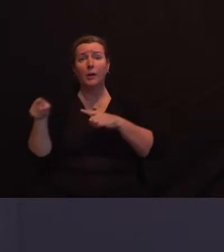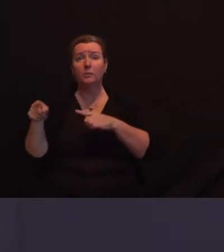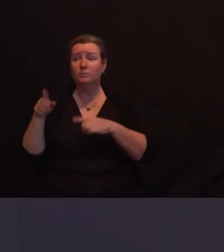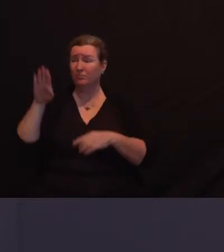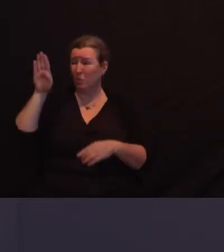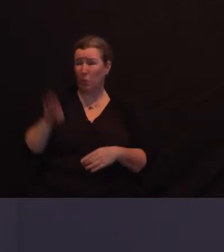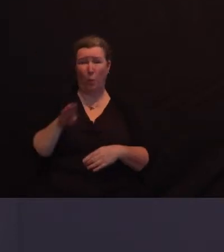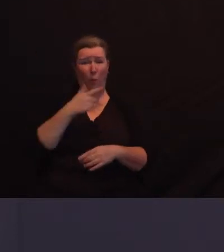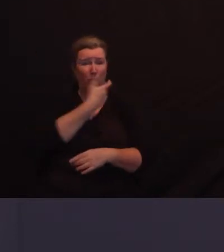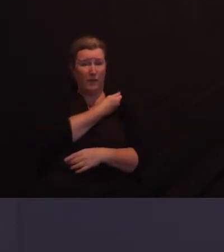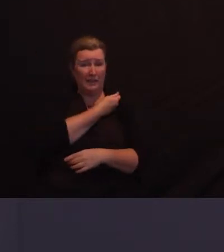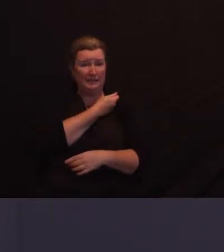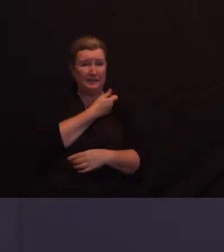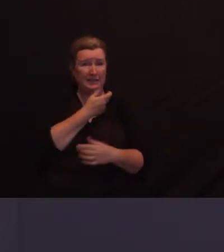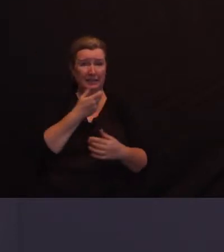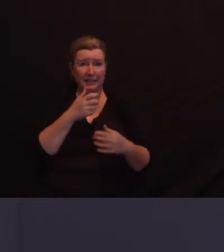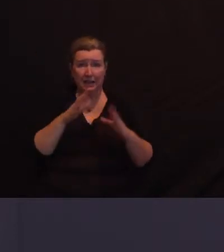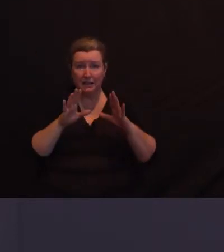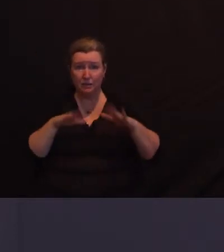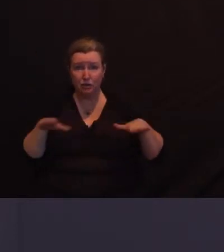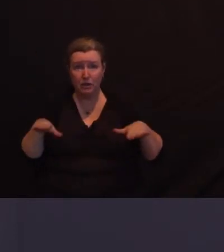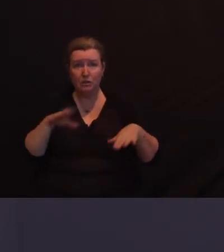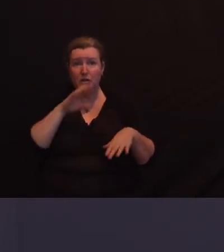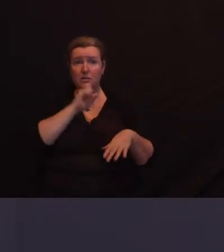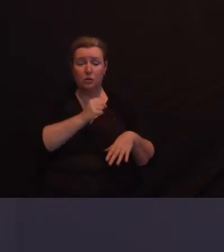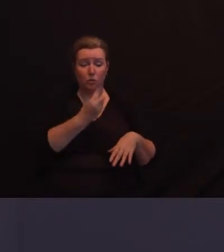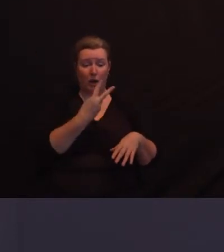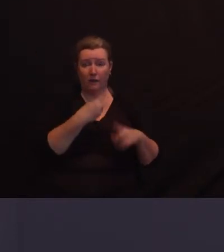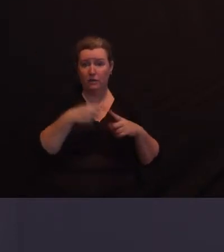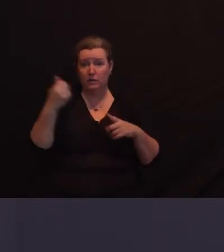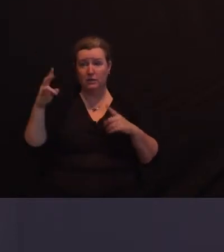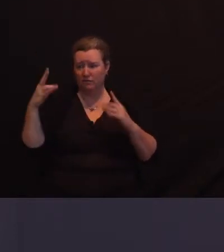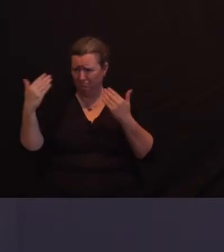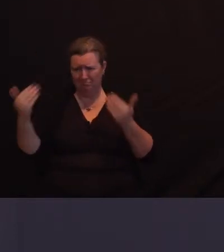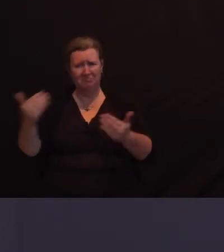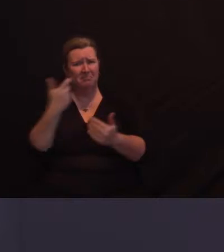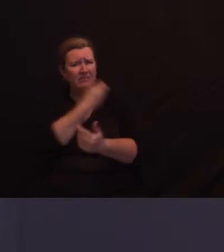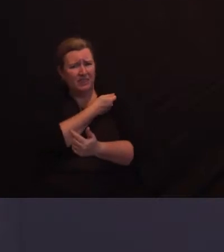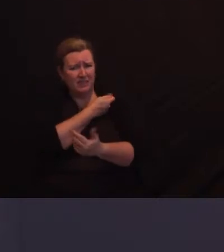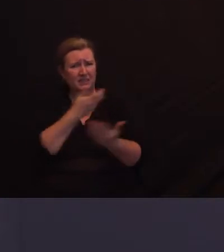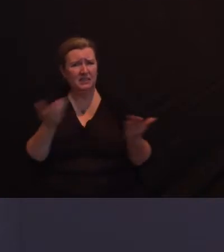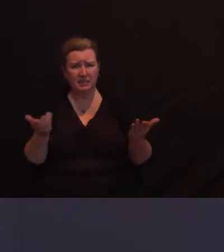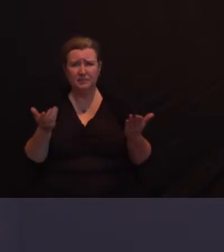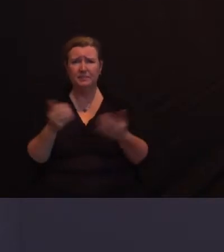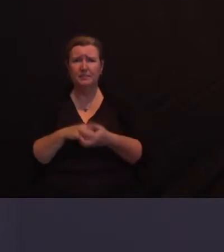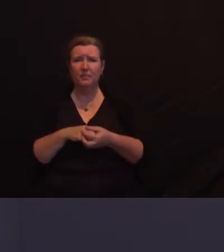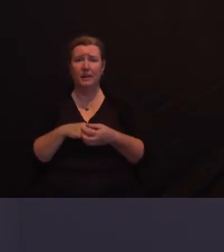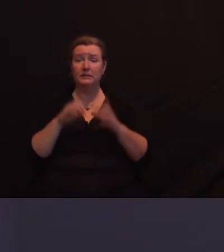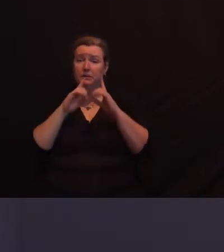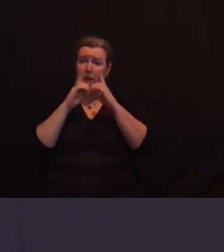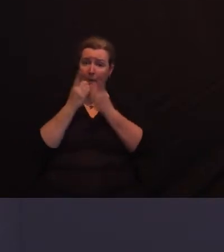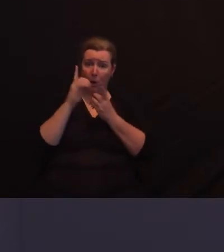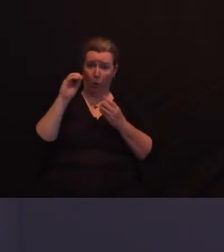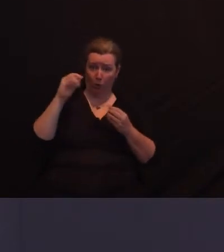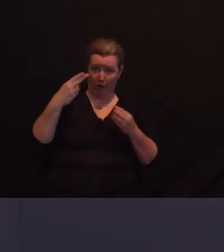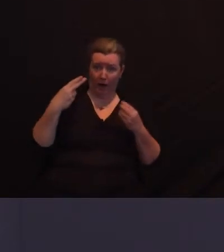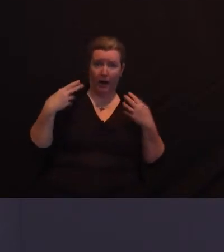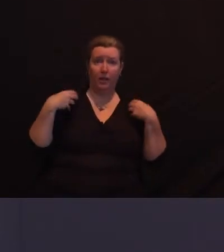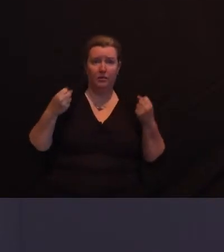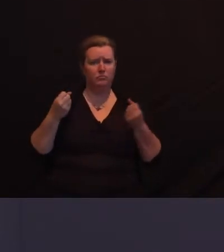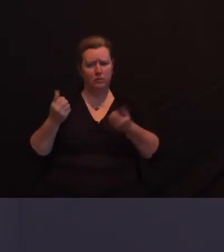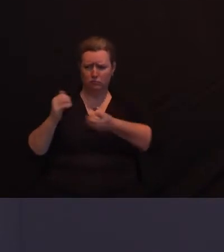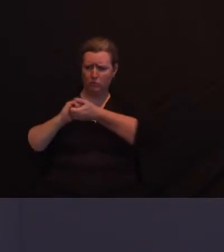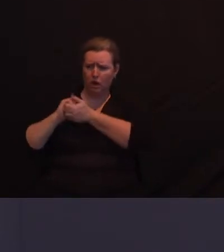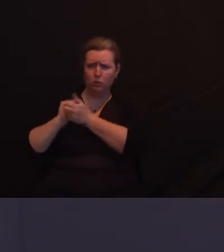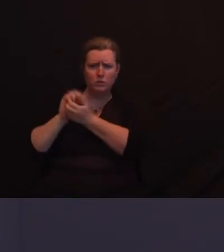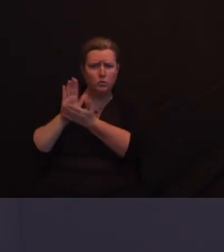12 and 17. In recent weeks, the department has worked with municipal health and school officials, as well as